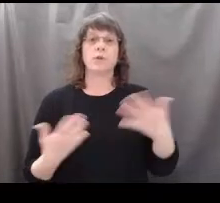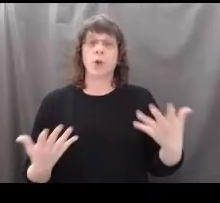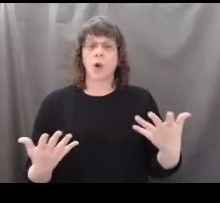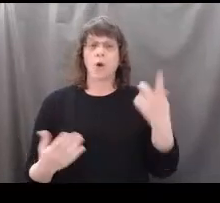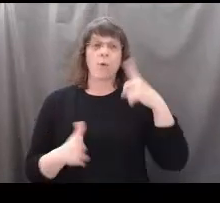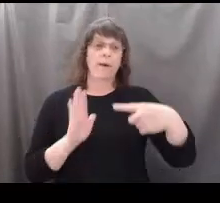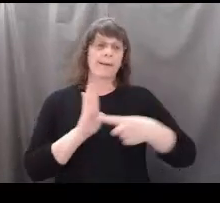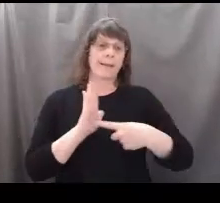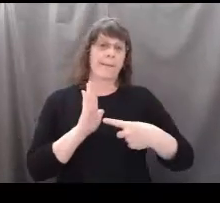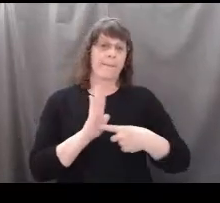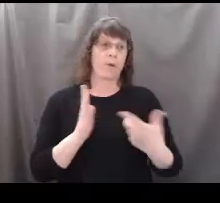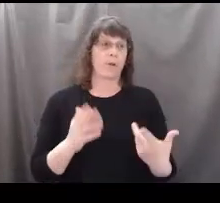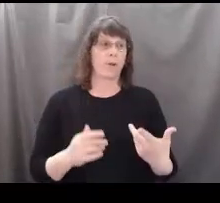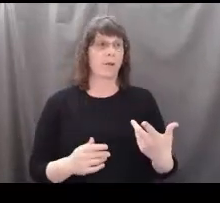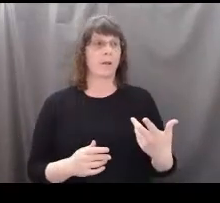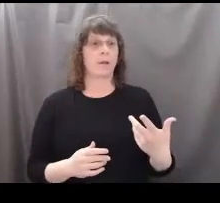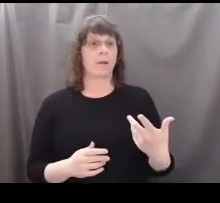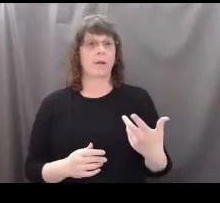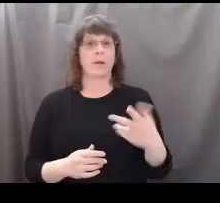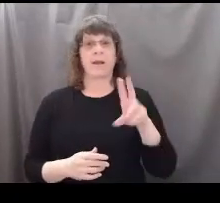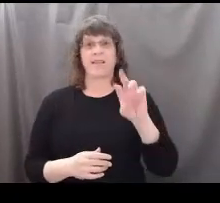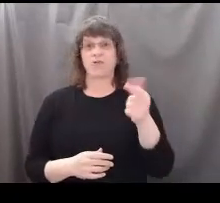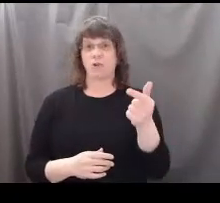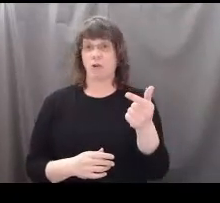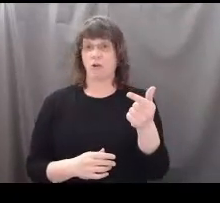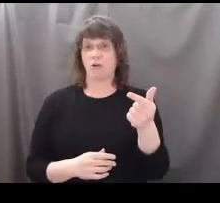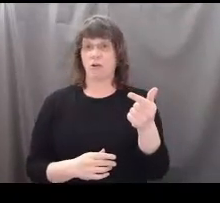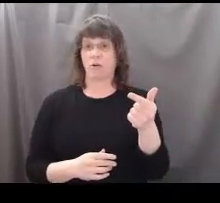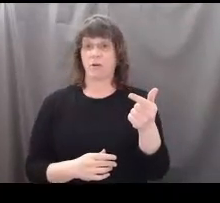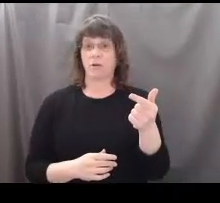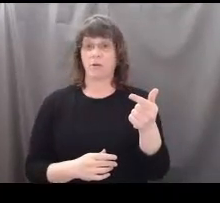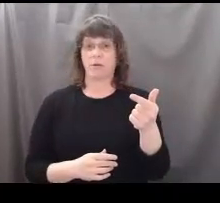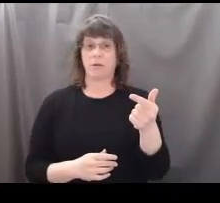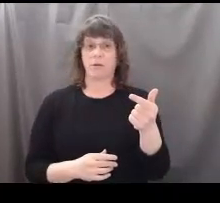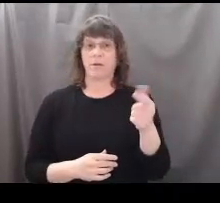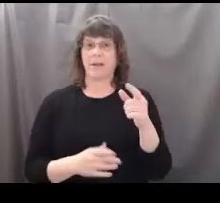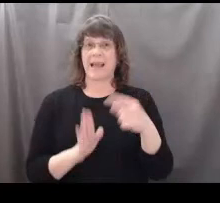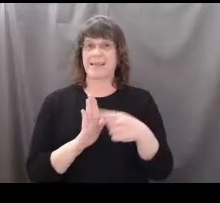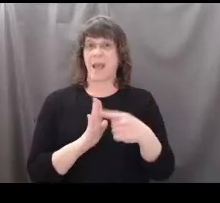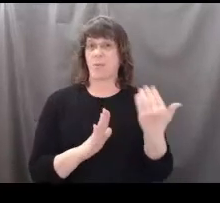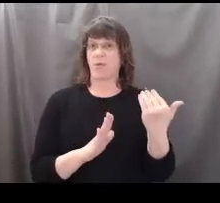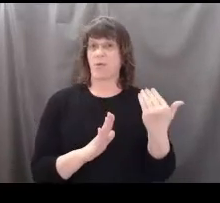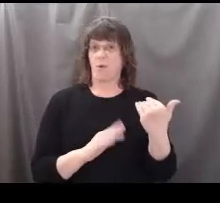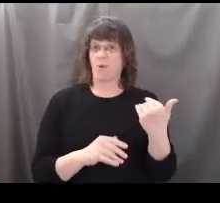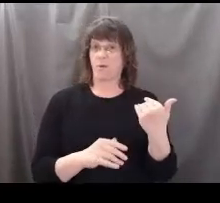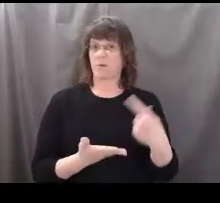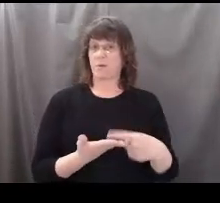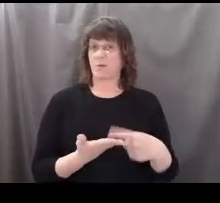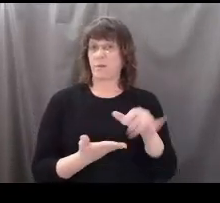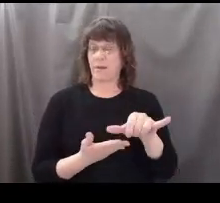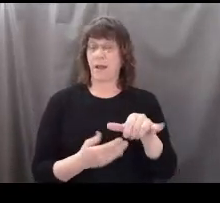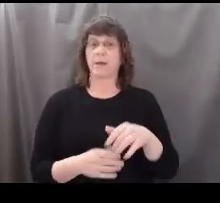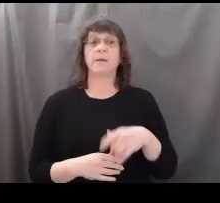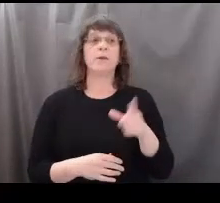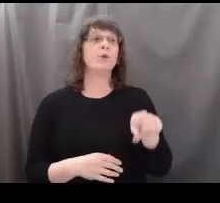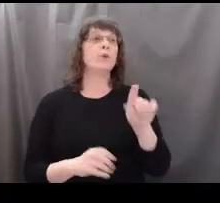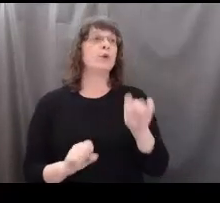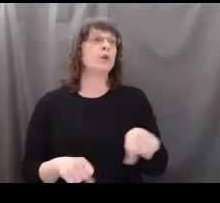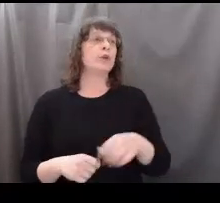for example, the dog example I was talking about earlier, you